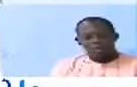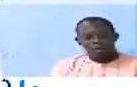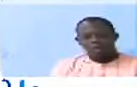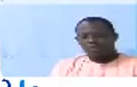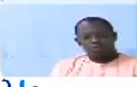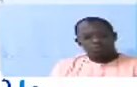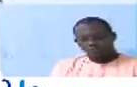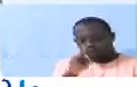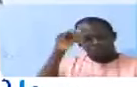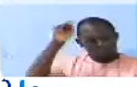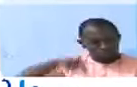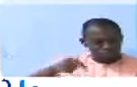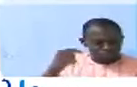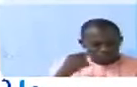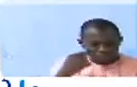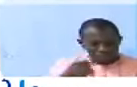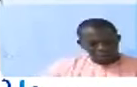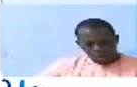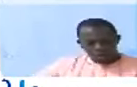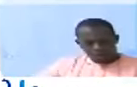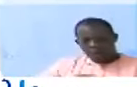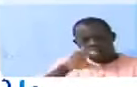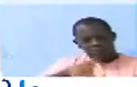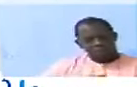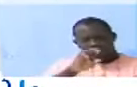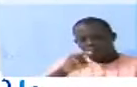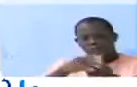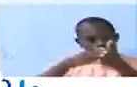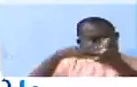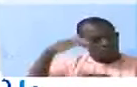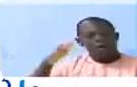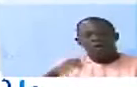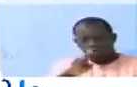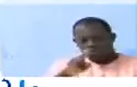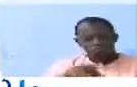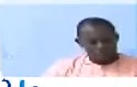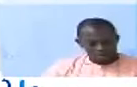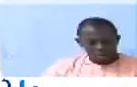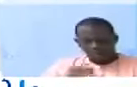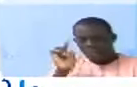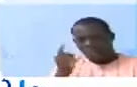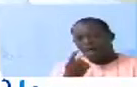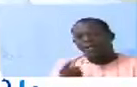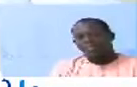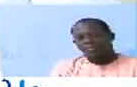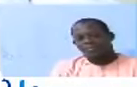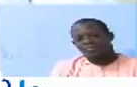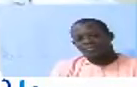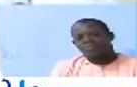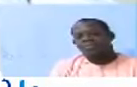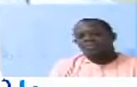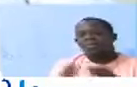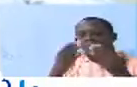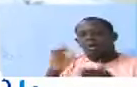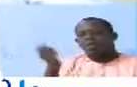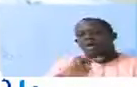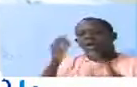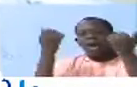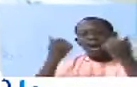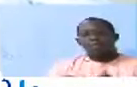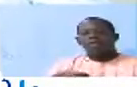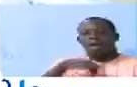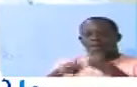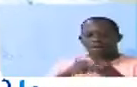Then I said to him, "But really, Tony, you are really hungry." What eventually happened about